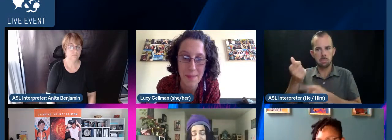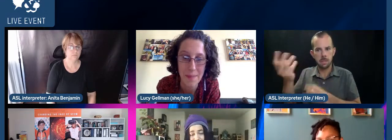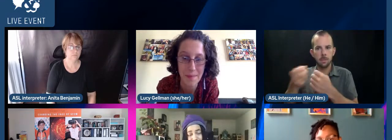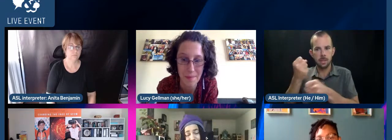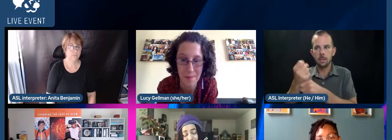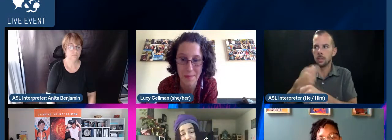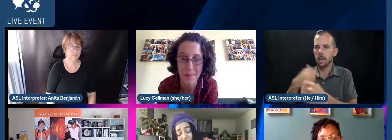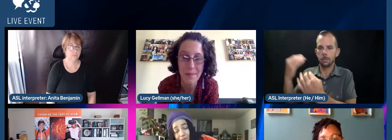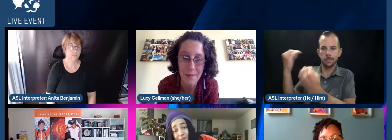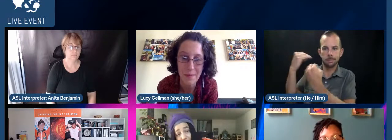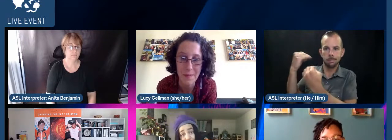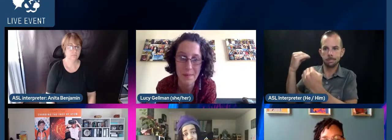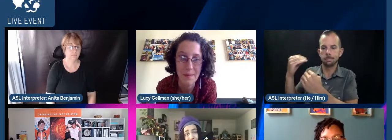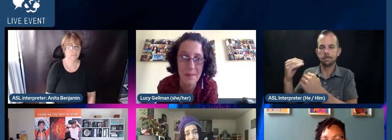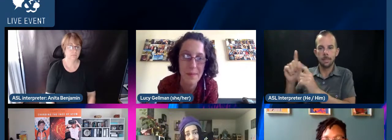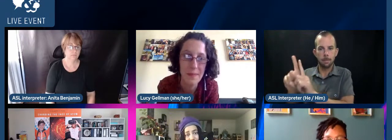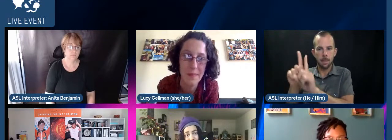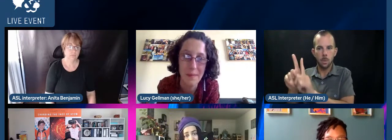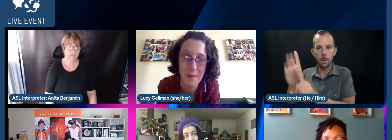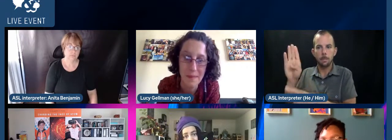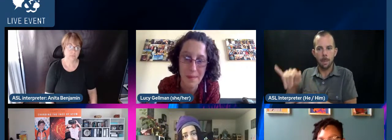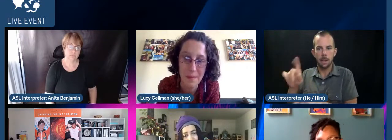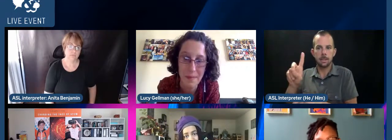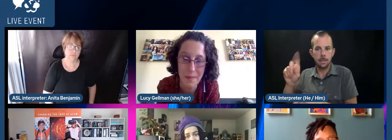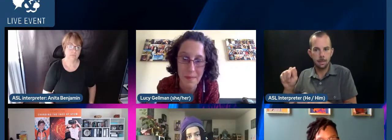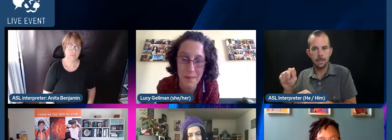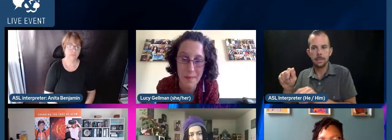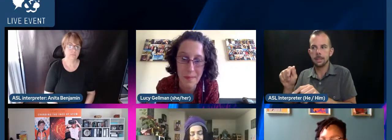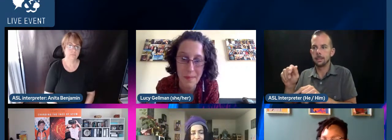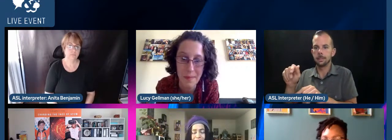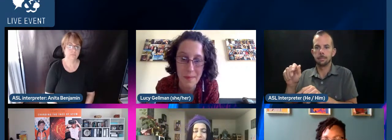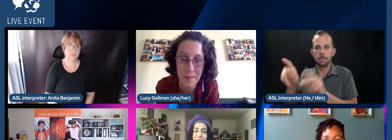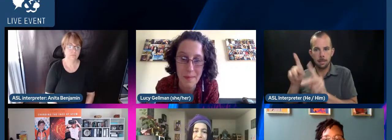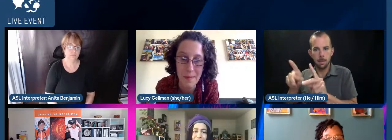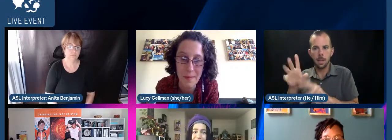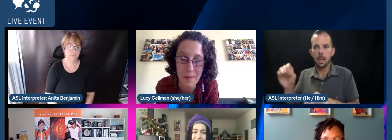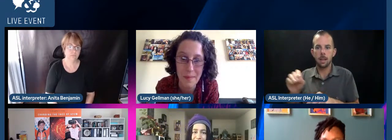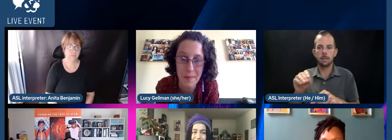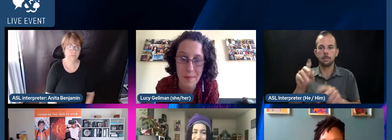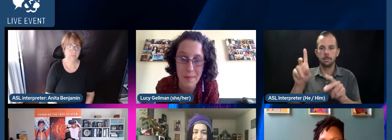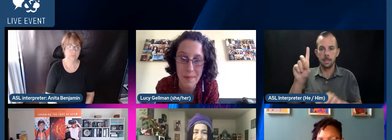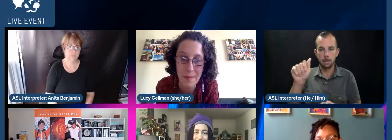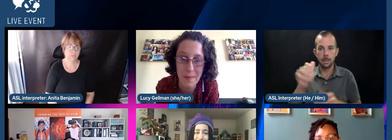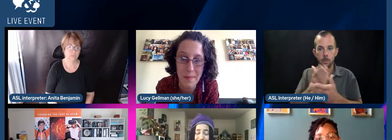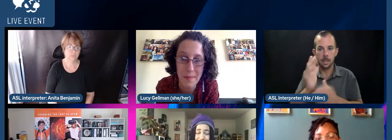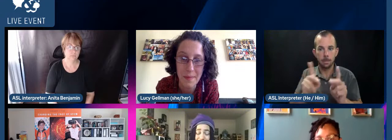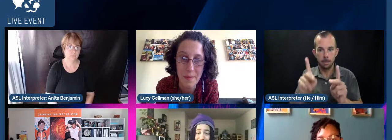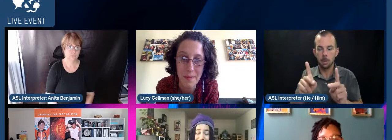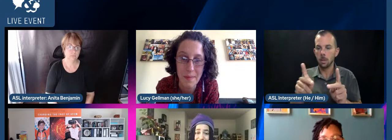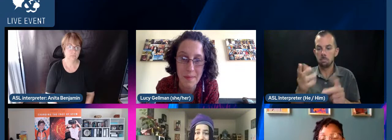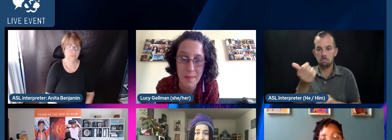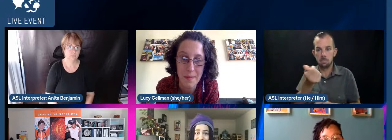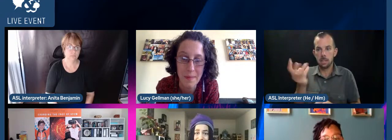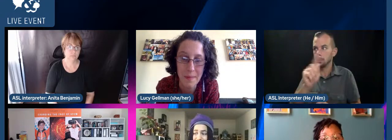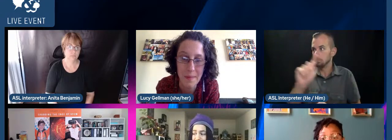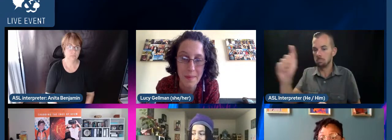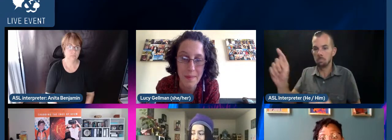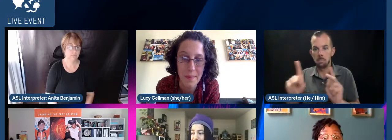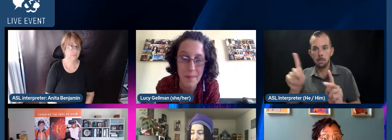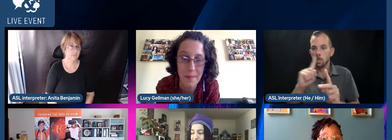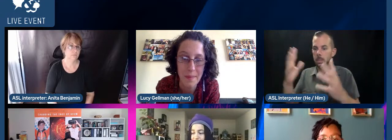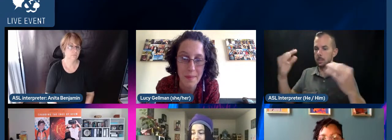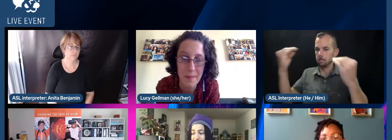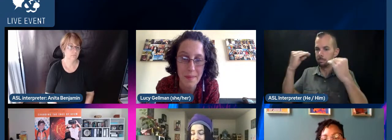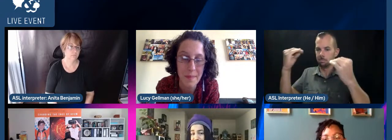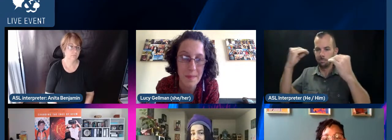disability justice people. You know, like some of my teachers have been like Simi Linton and also Leah Lakshmi and Samara Singha. You know, like I've learned so much from